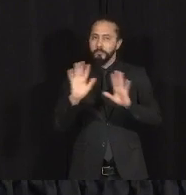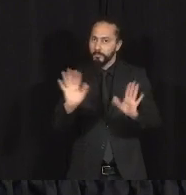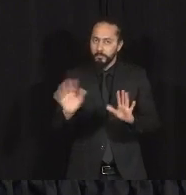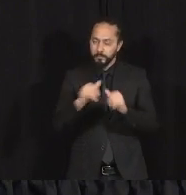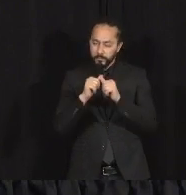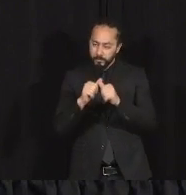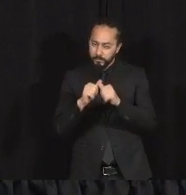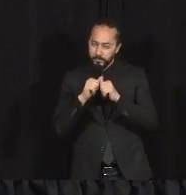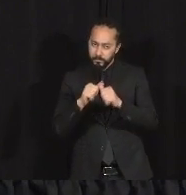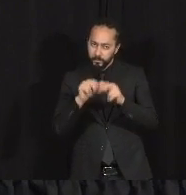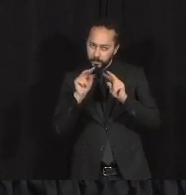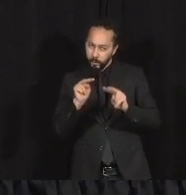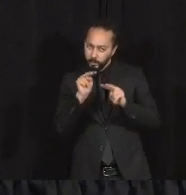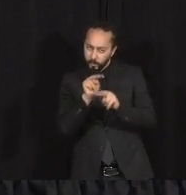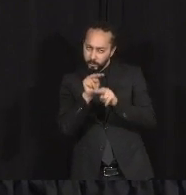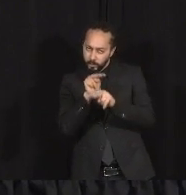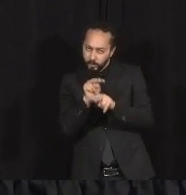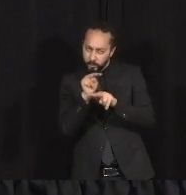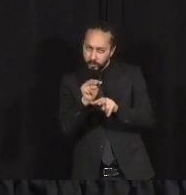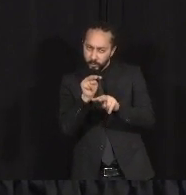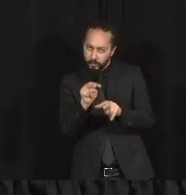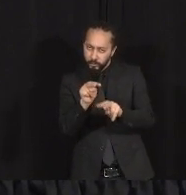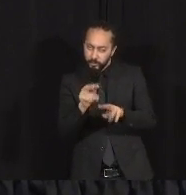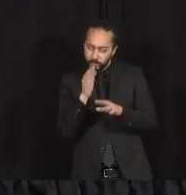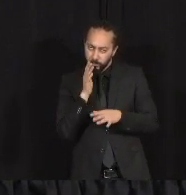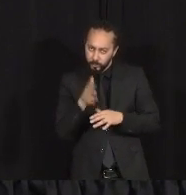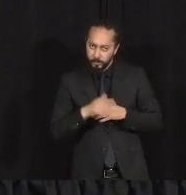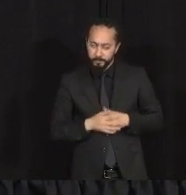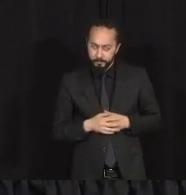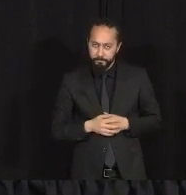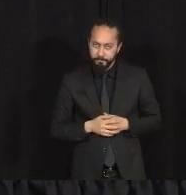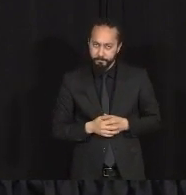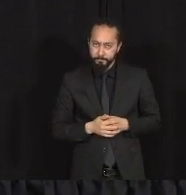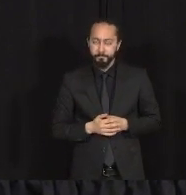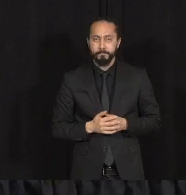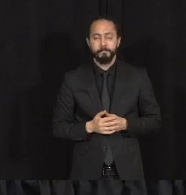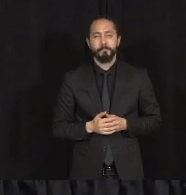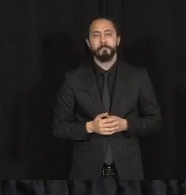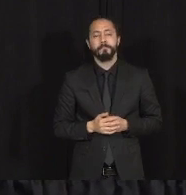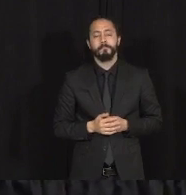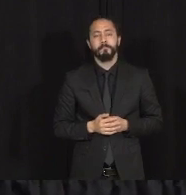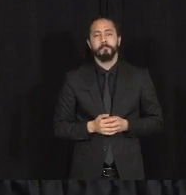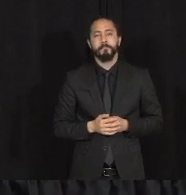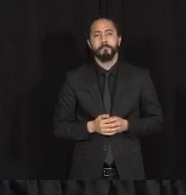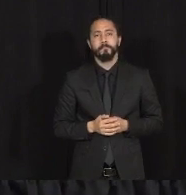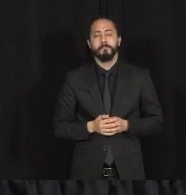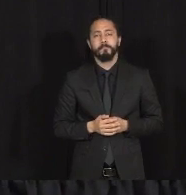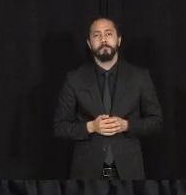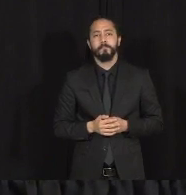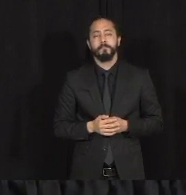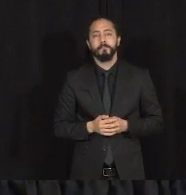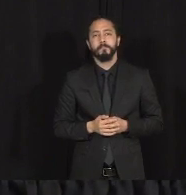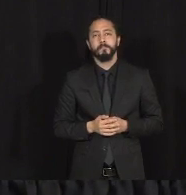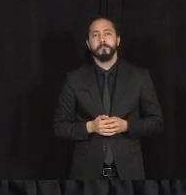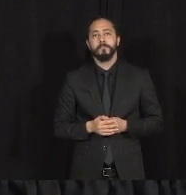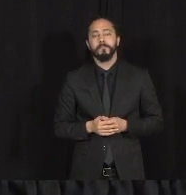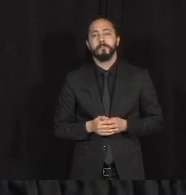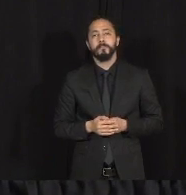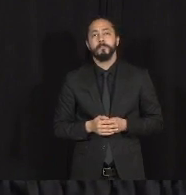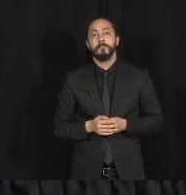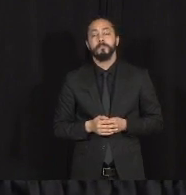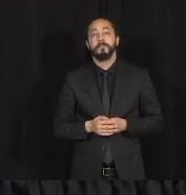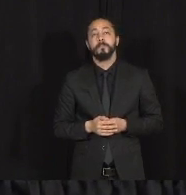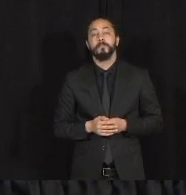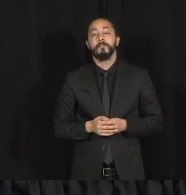It is important to acknowledge at this point that a great deal has already been done in